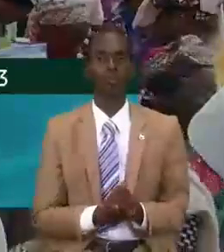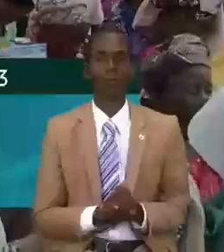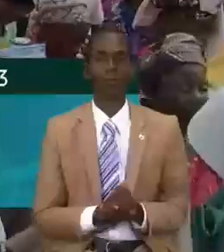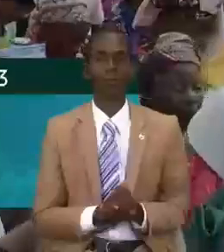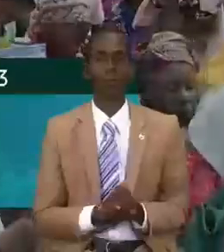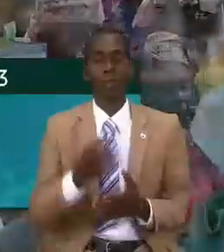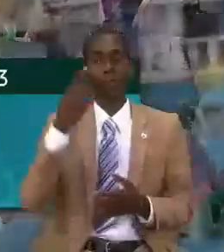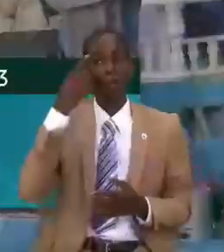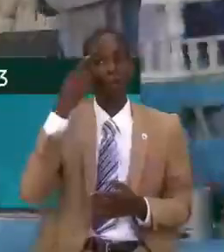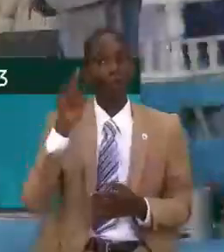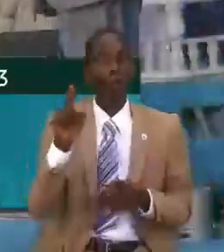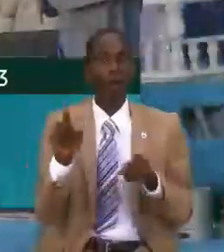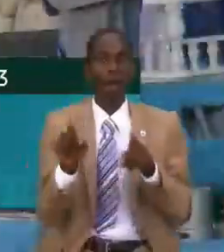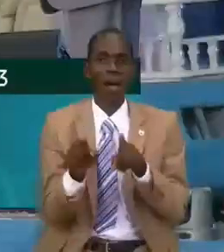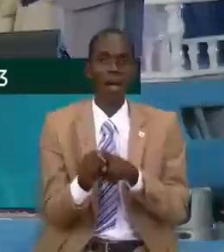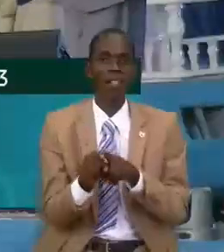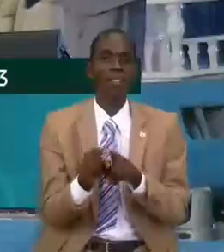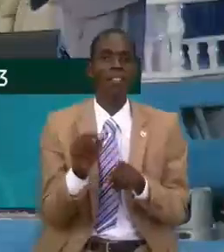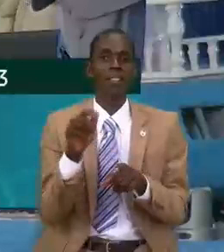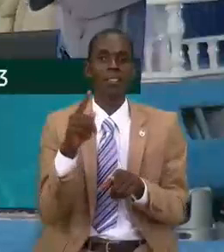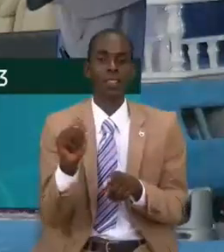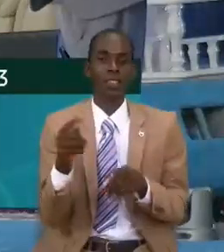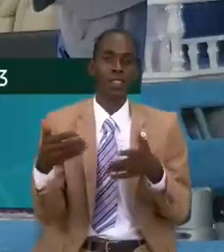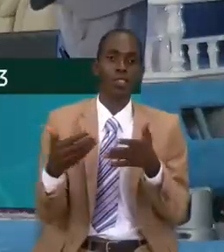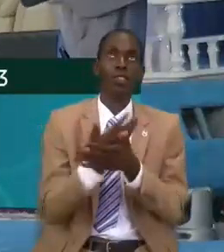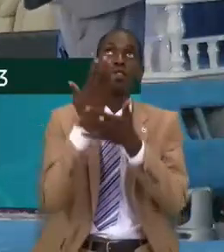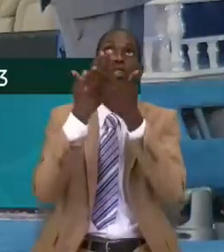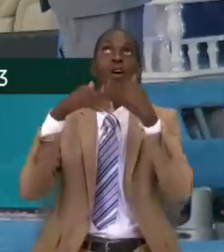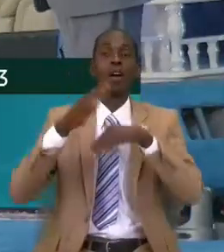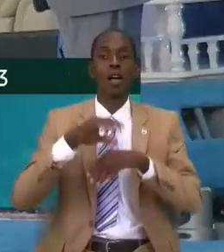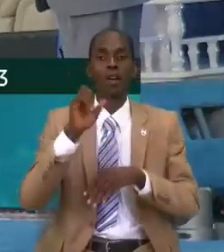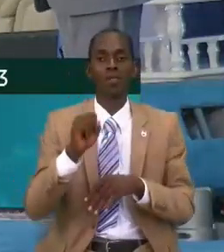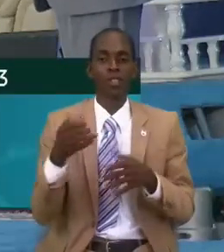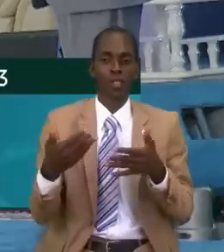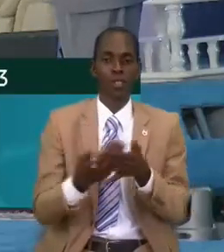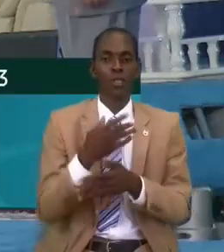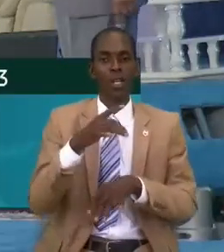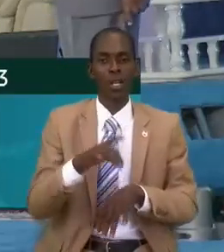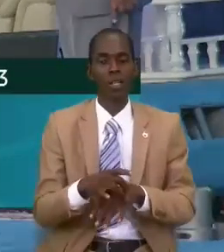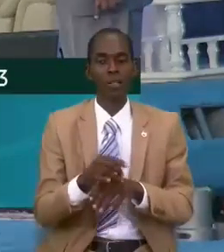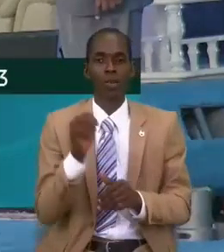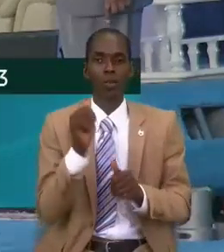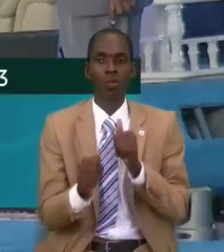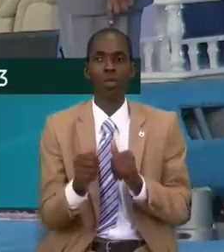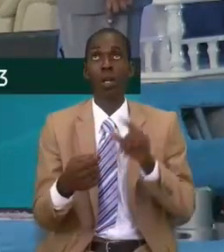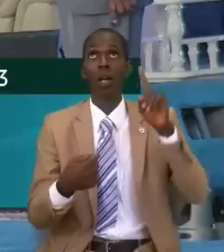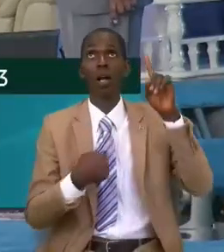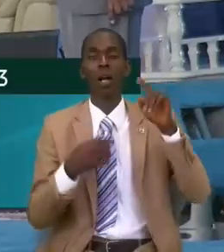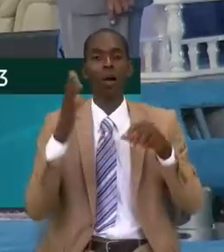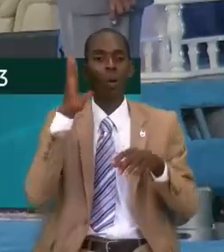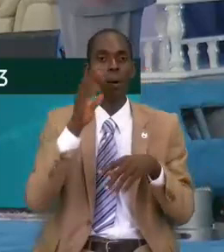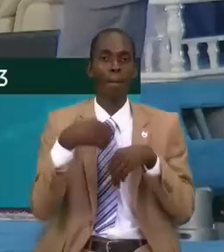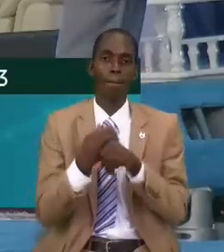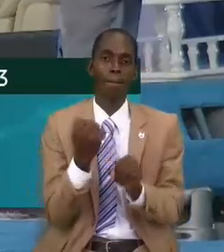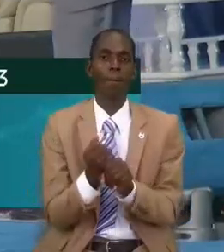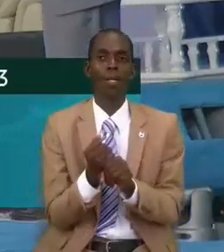heavens and the new earth, which I will make. New heavens, new